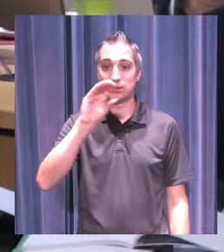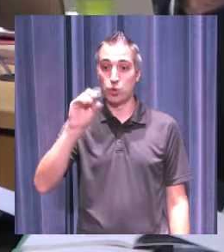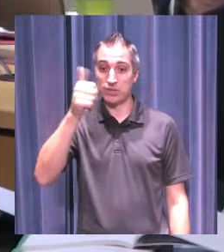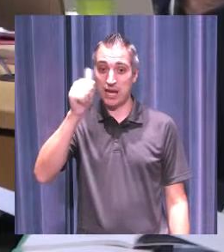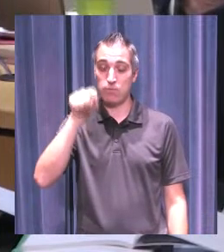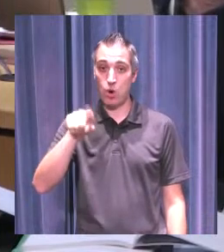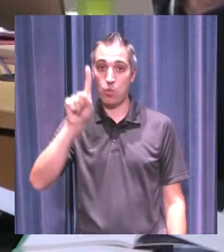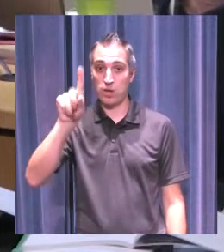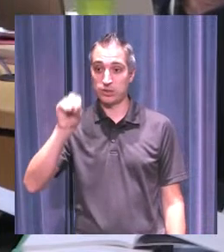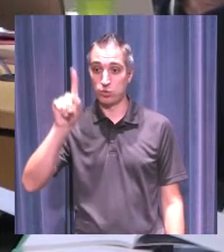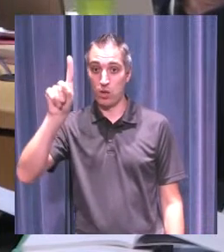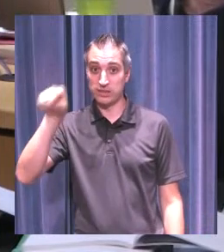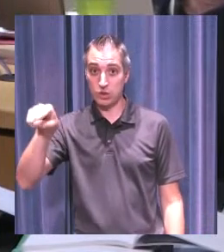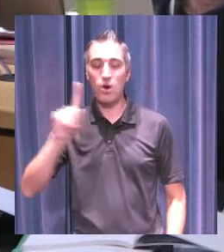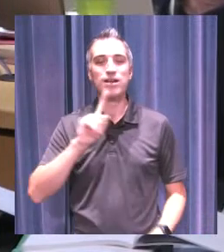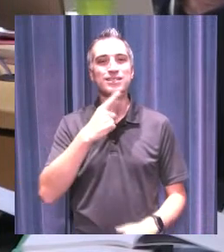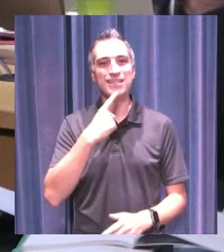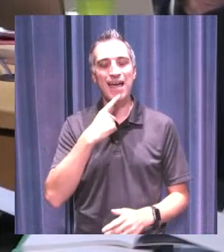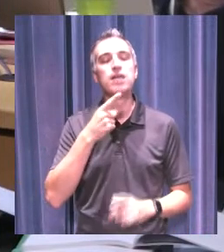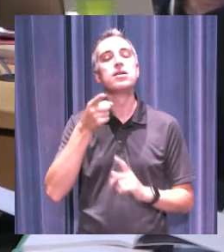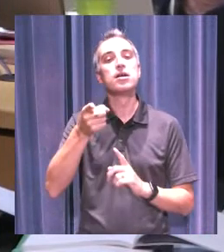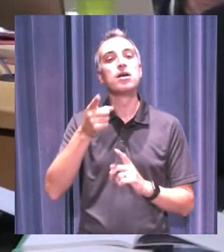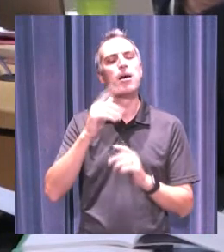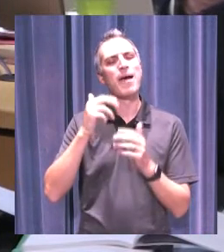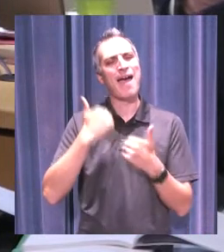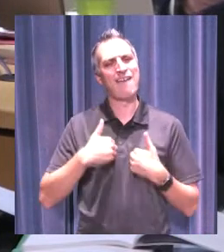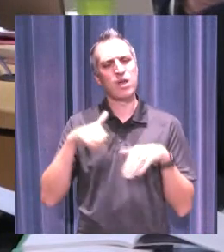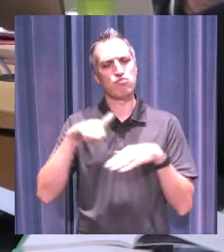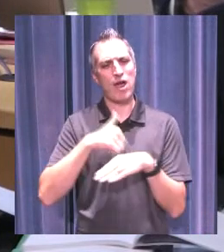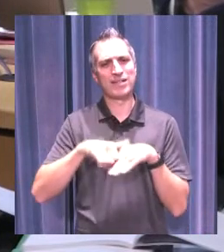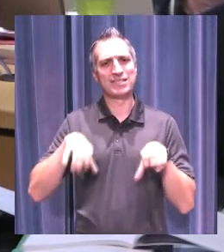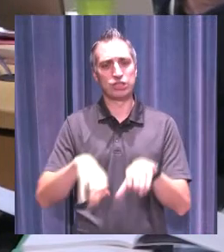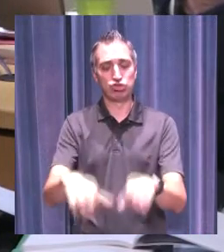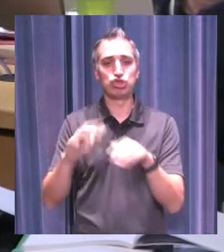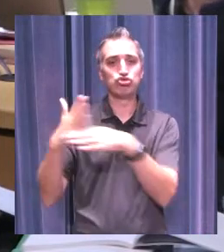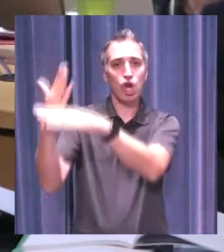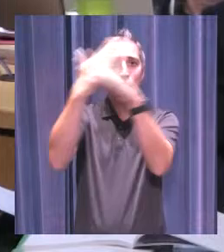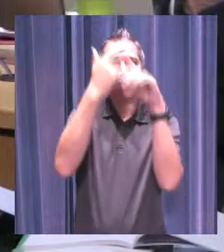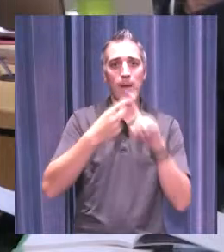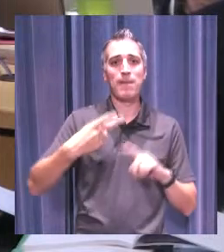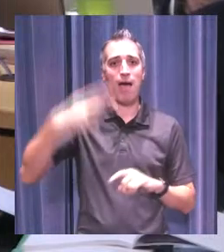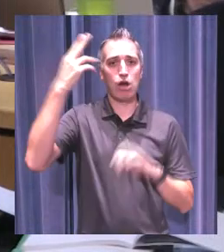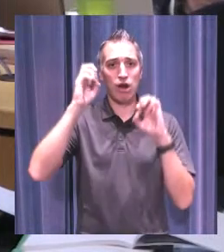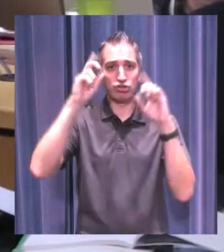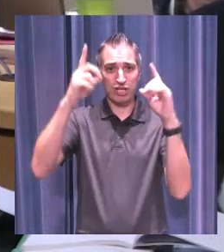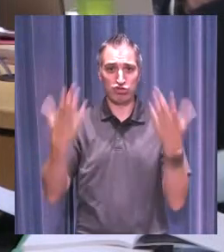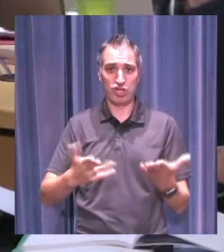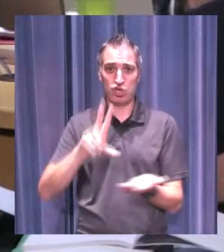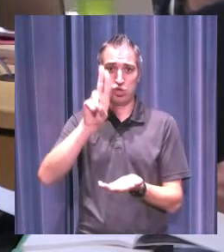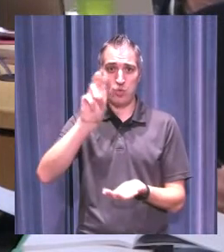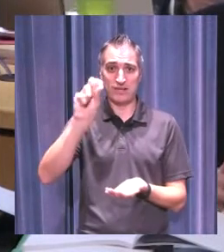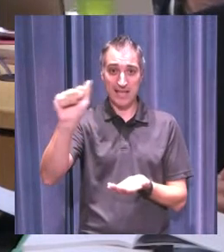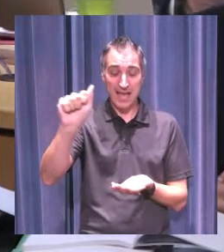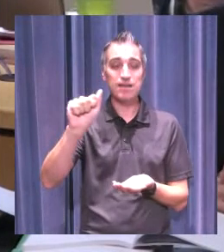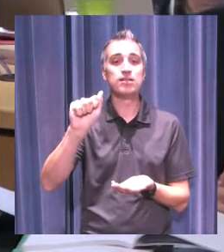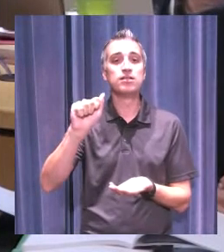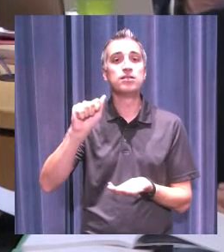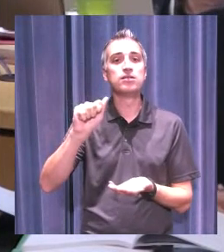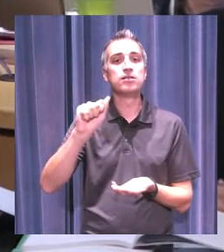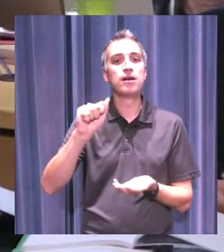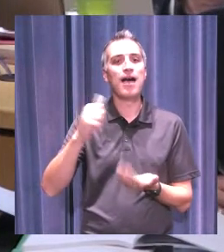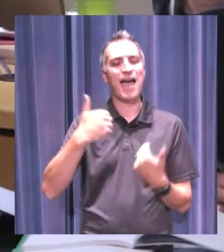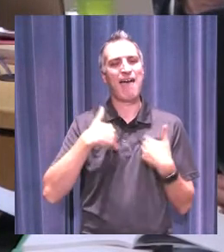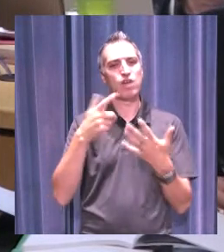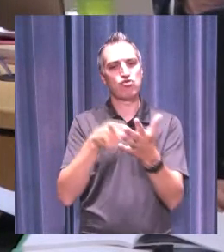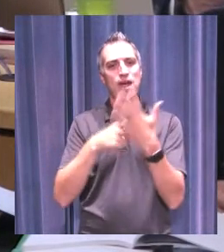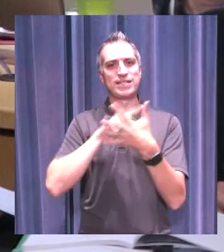CRRT.C10010, on assumed practices, which are a set of practices shared by institutions of higher education in the United States. Unlike the criteria